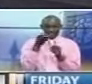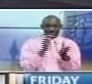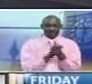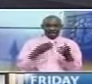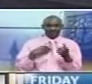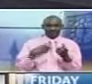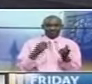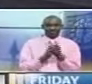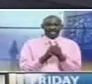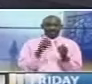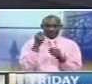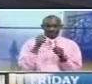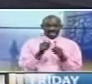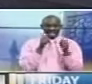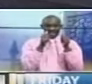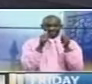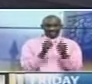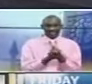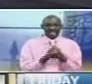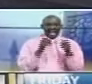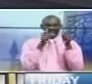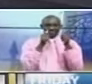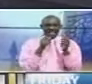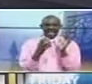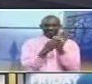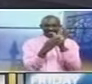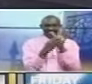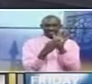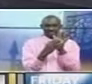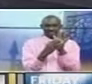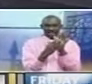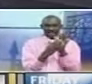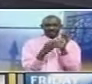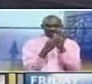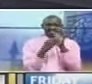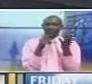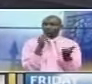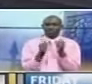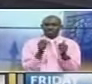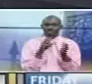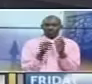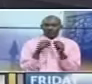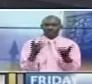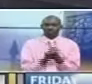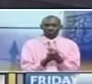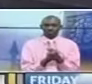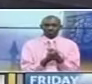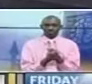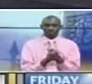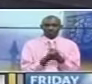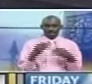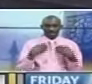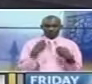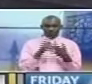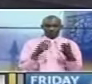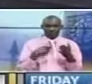All right. Yes. Okay, the first one is, do we say advertisement or advertisement? Well, we have what we